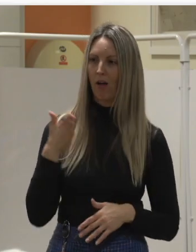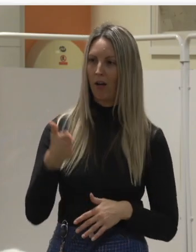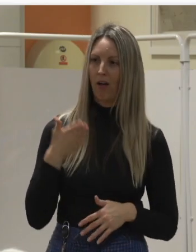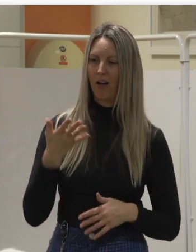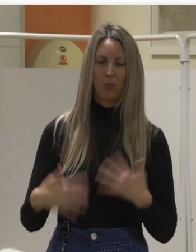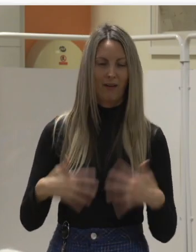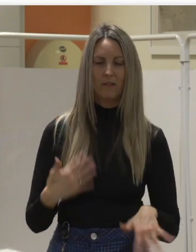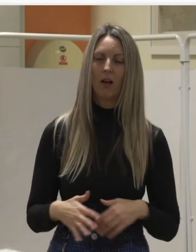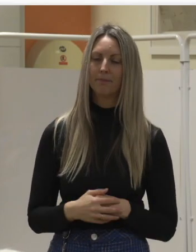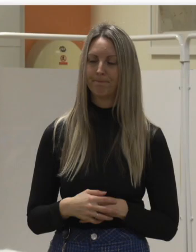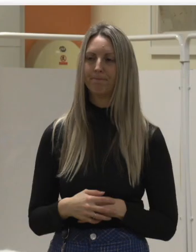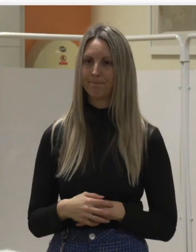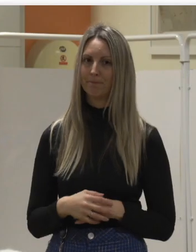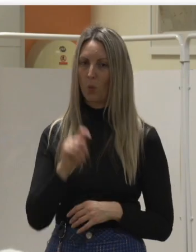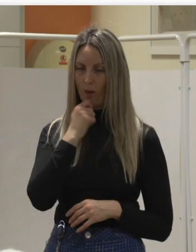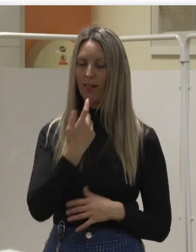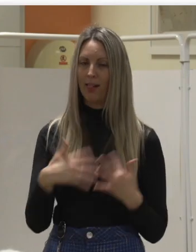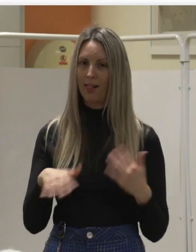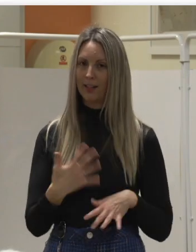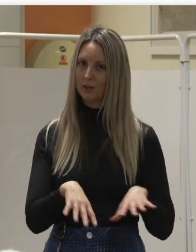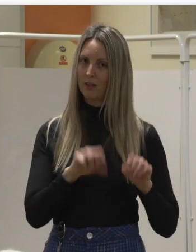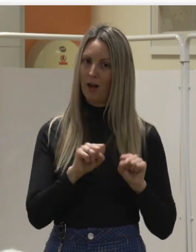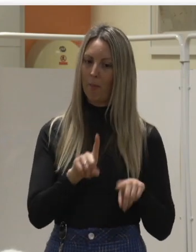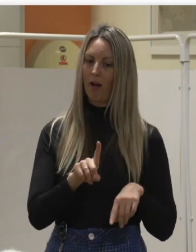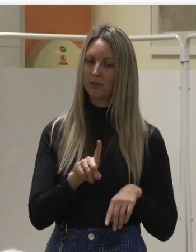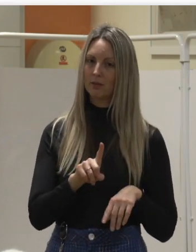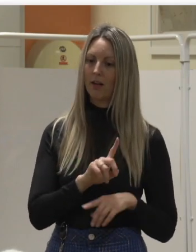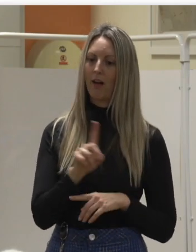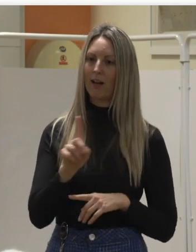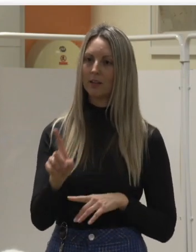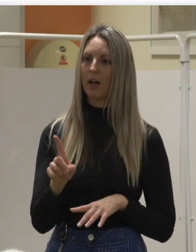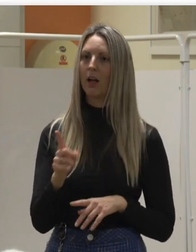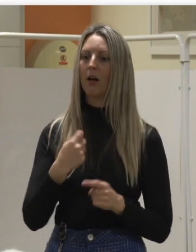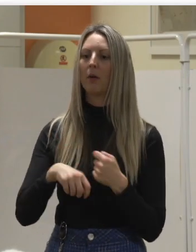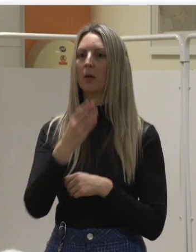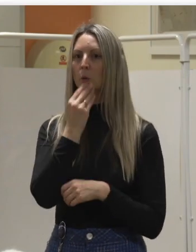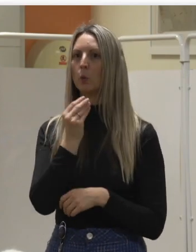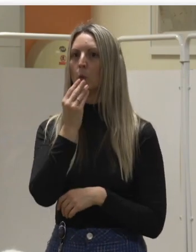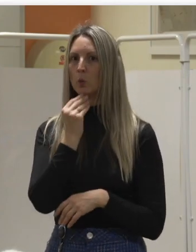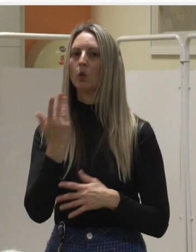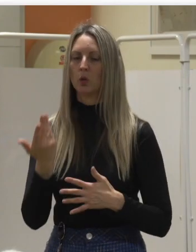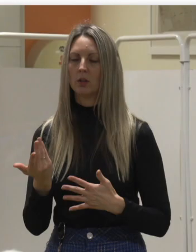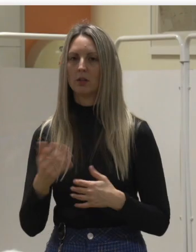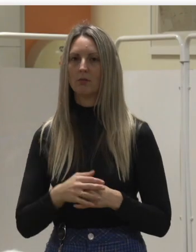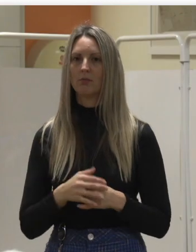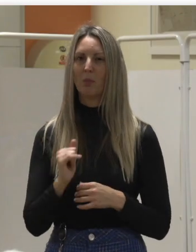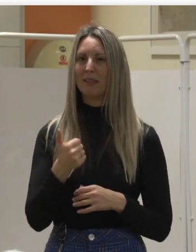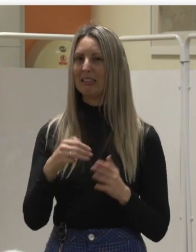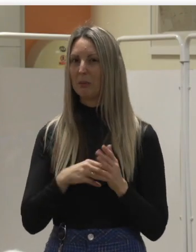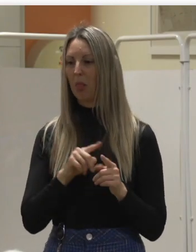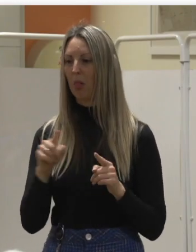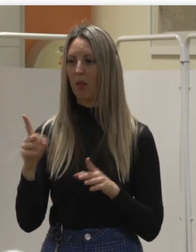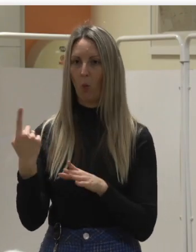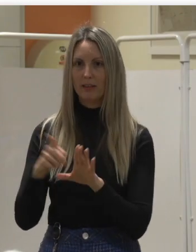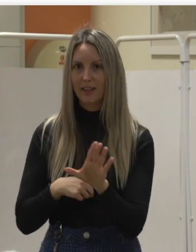exercise capacity, you'll be able to do more exercises, but it may take sometimes 6 months, maybe a year